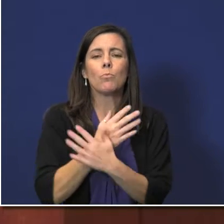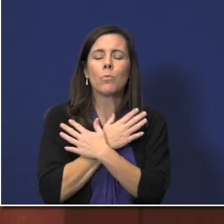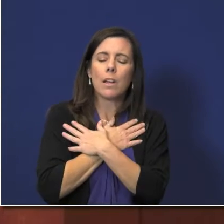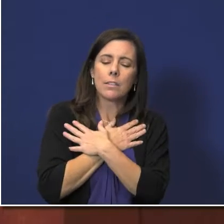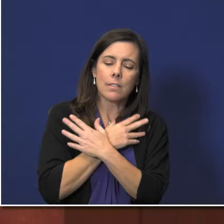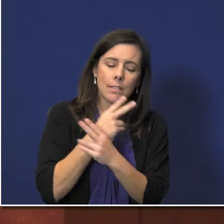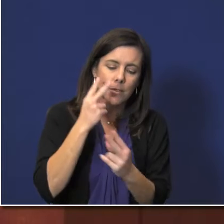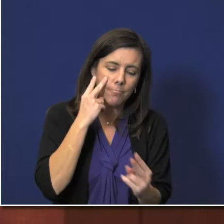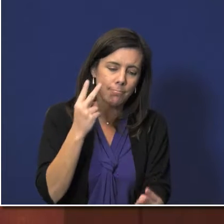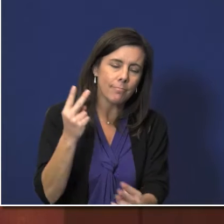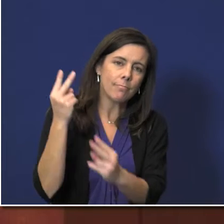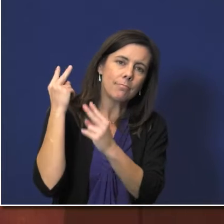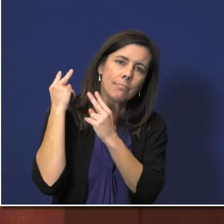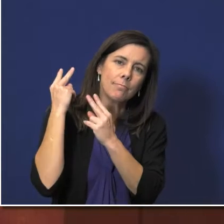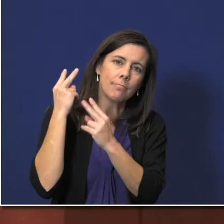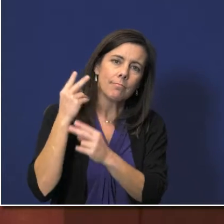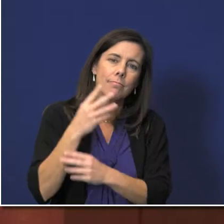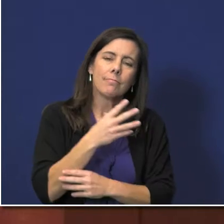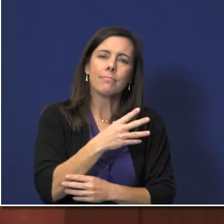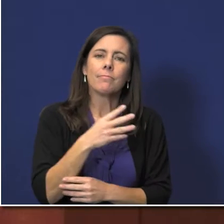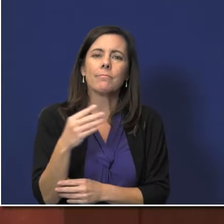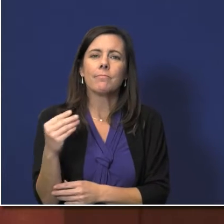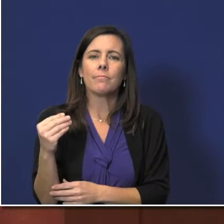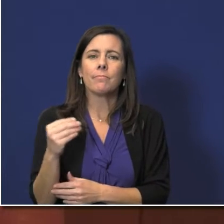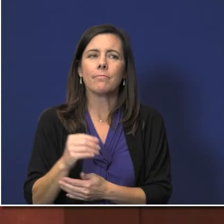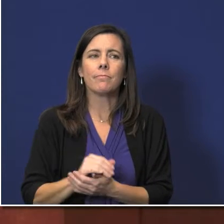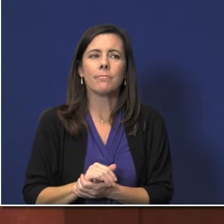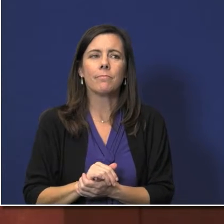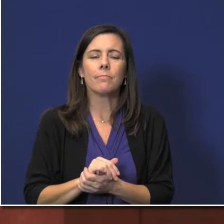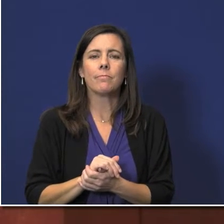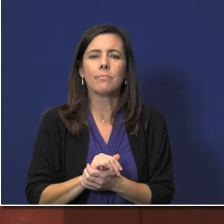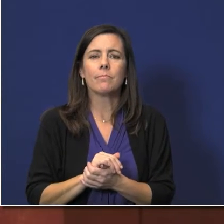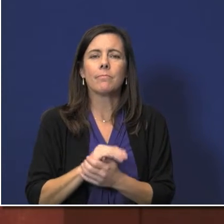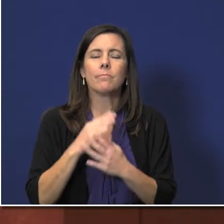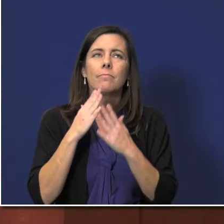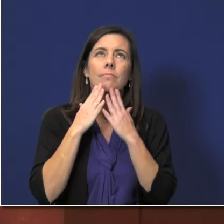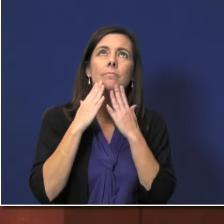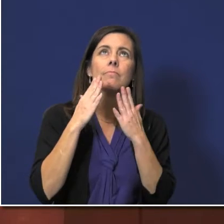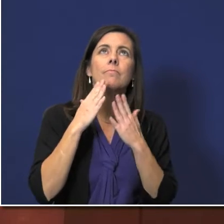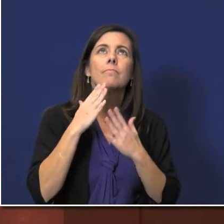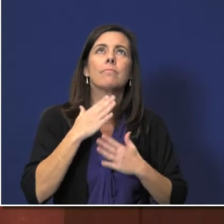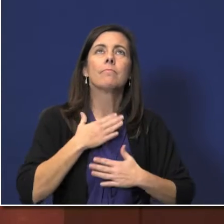reflection, and a time of gratitude,